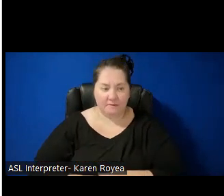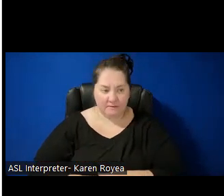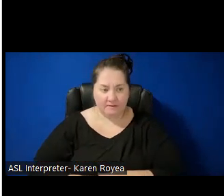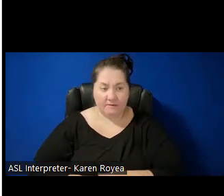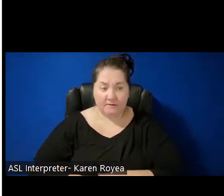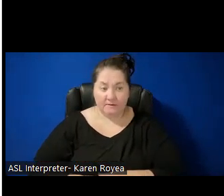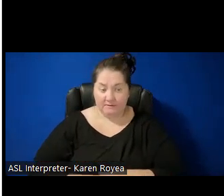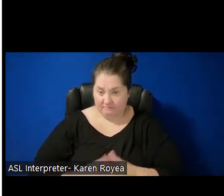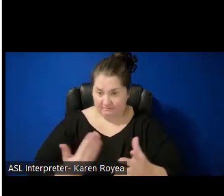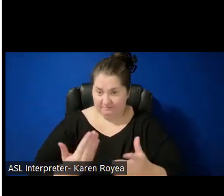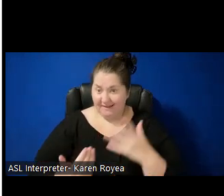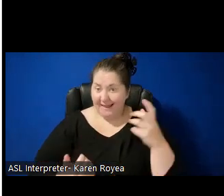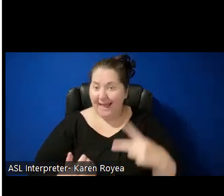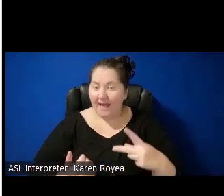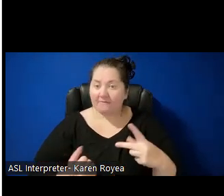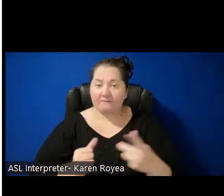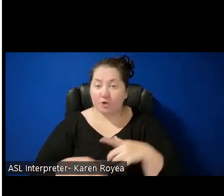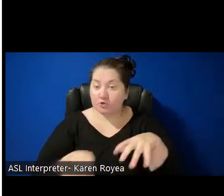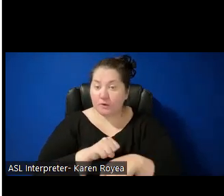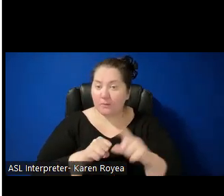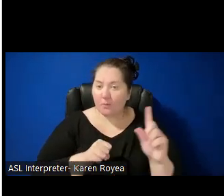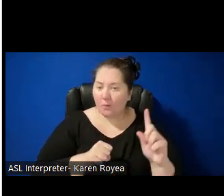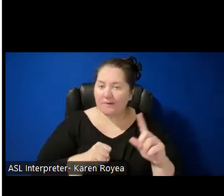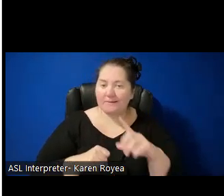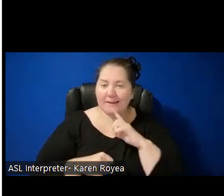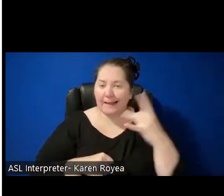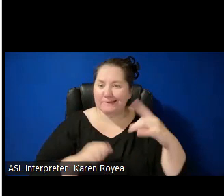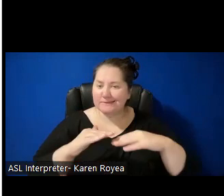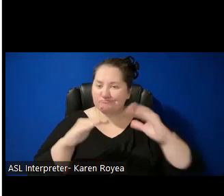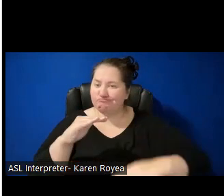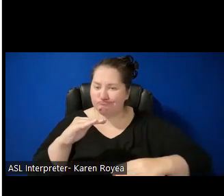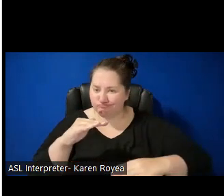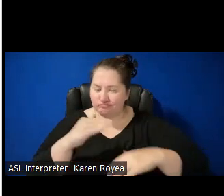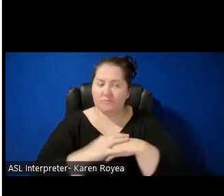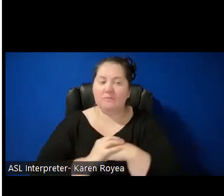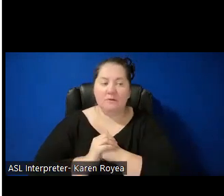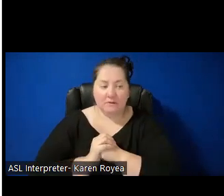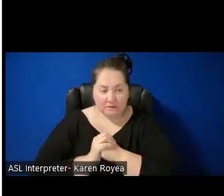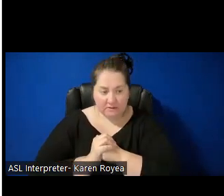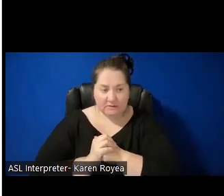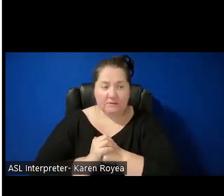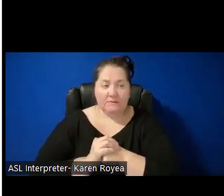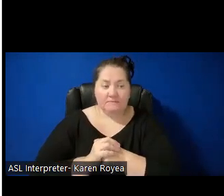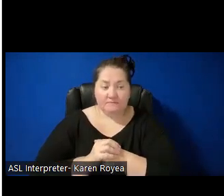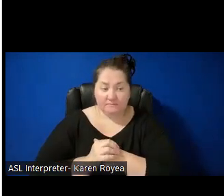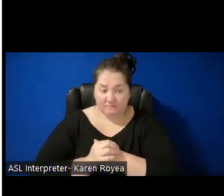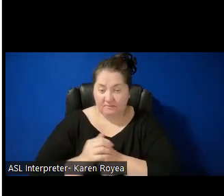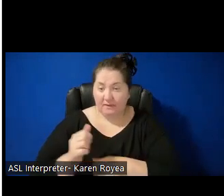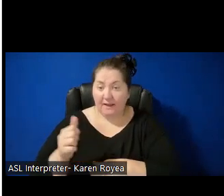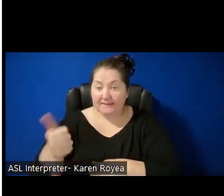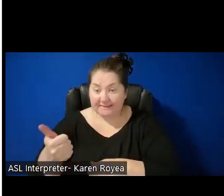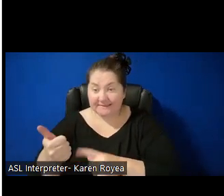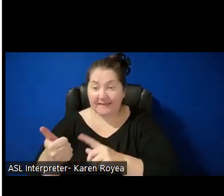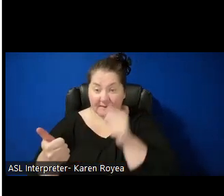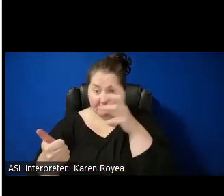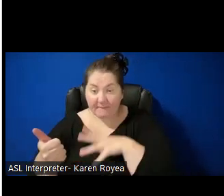Almost half were first raped as minors, so before the age of 18. Nearly 8 in 10 male